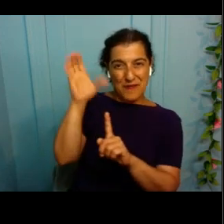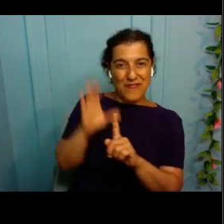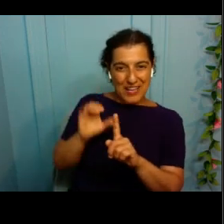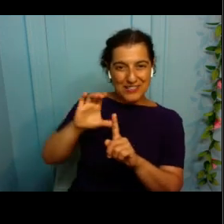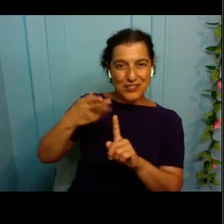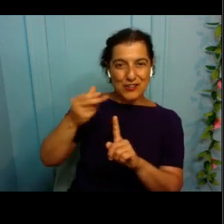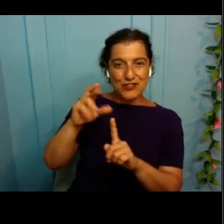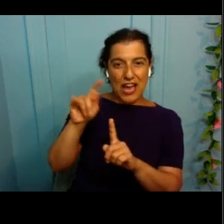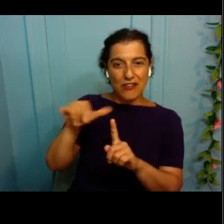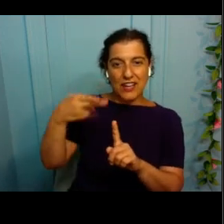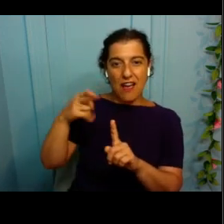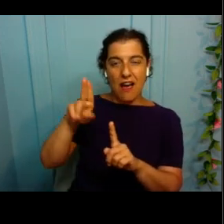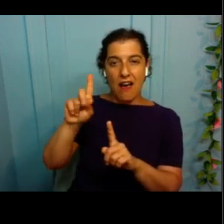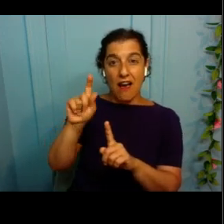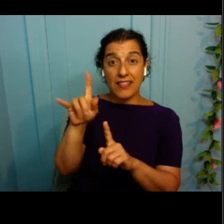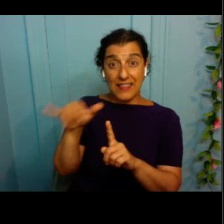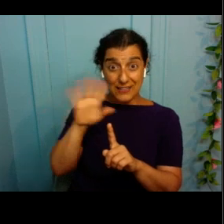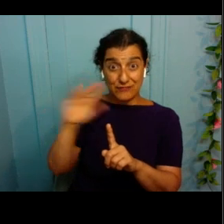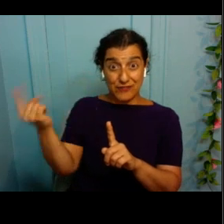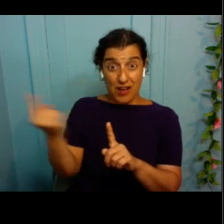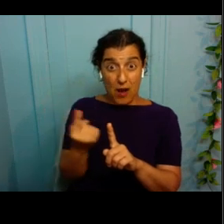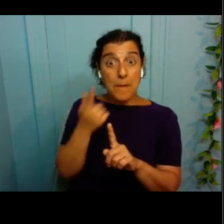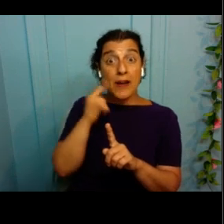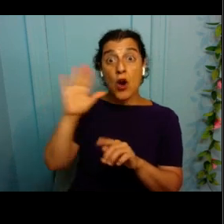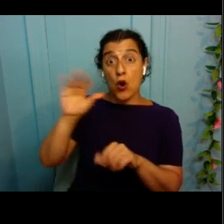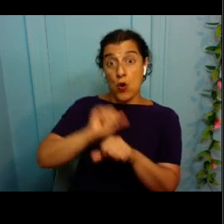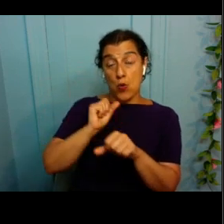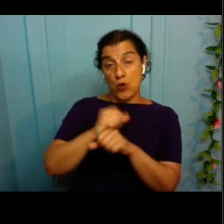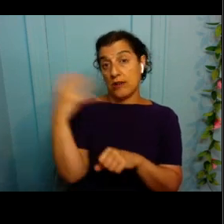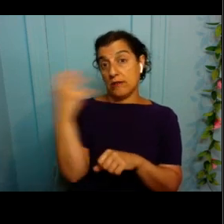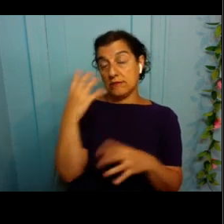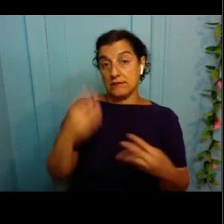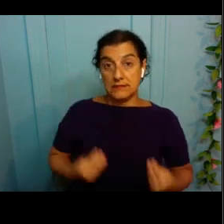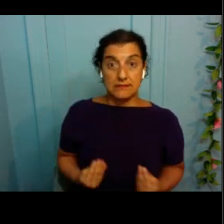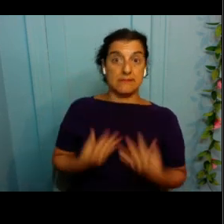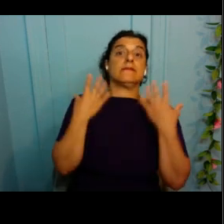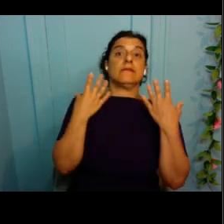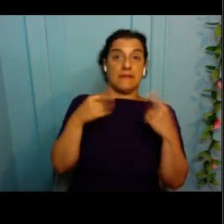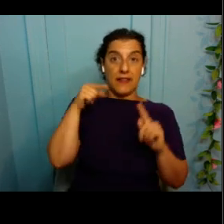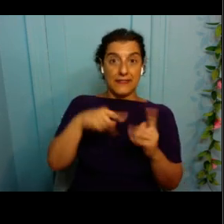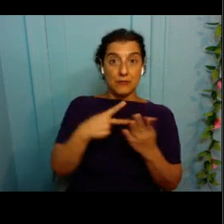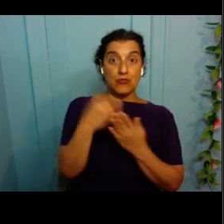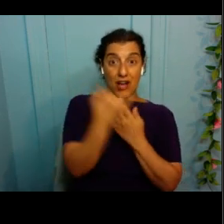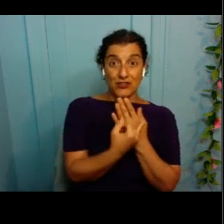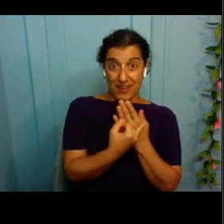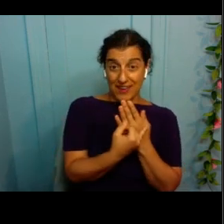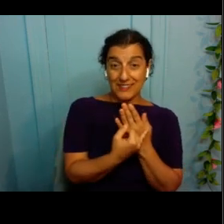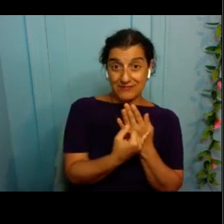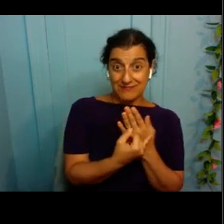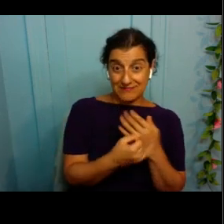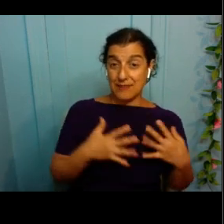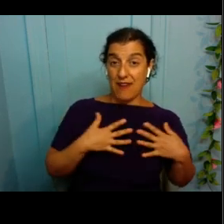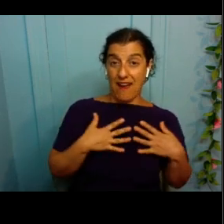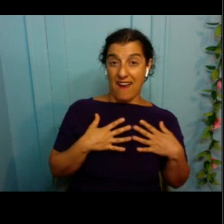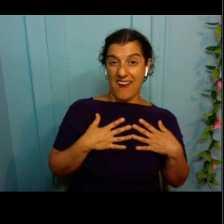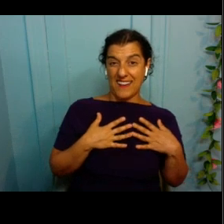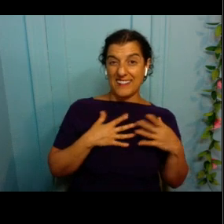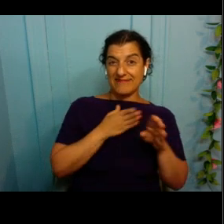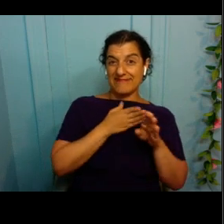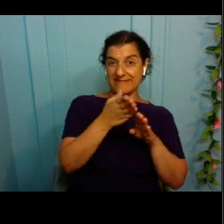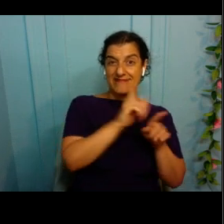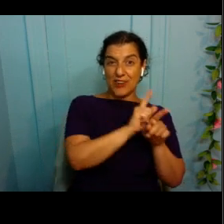her work has been a huge inspiration for this project at the beginning and in my own work on